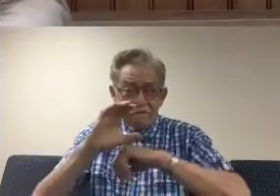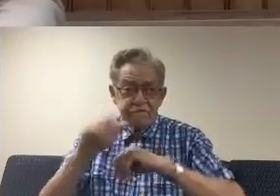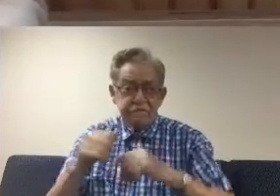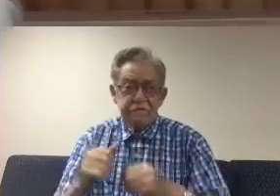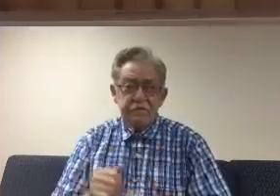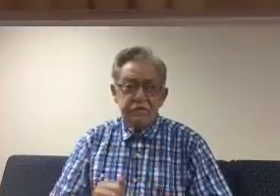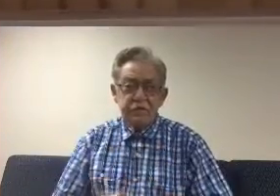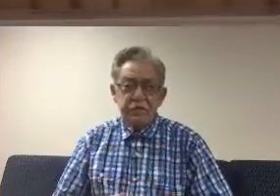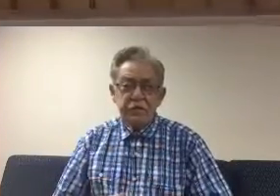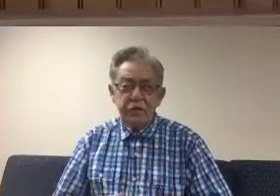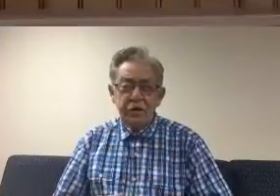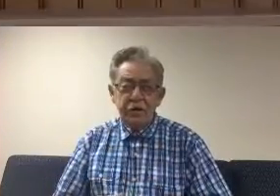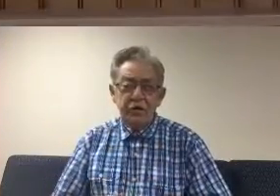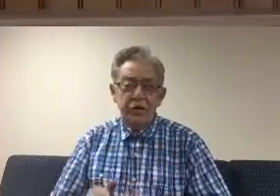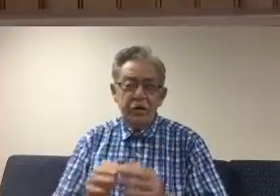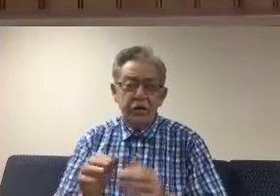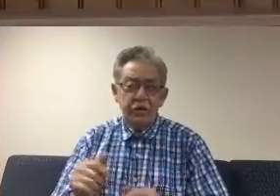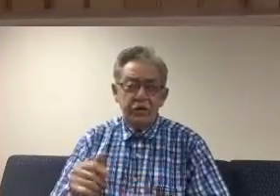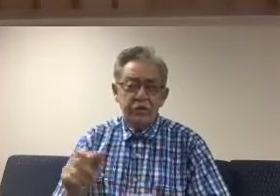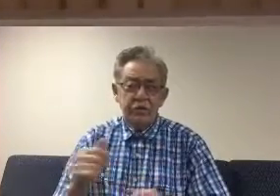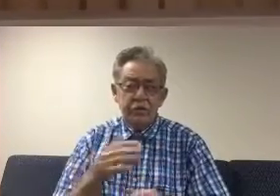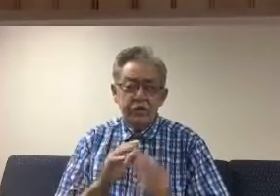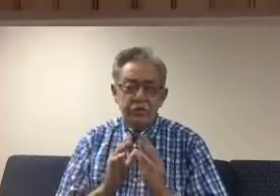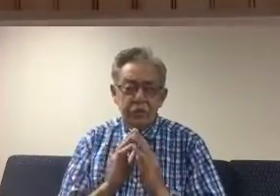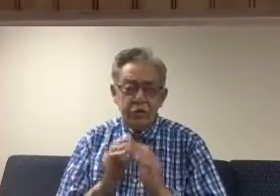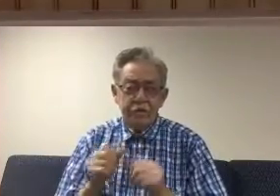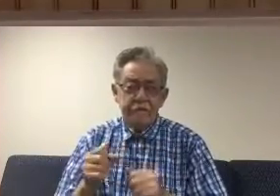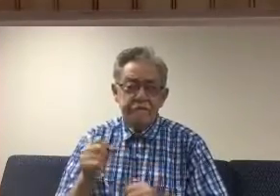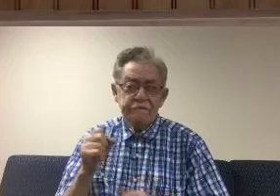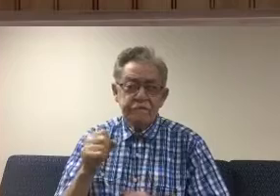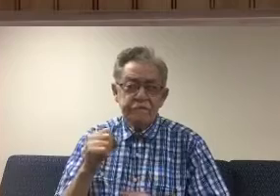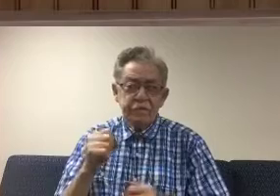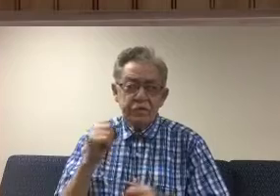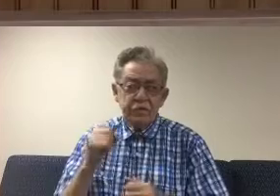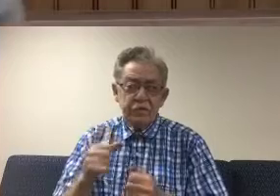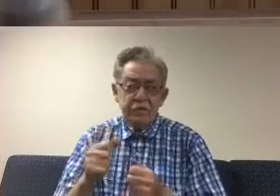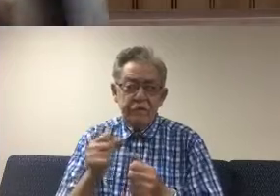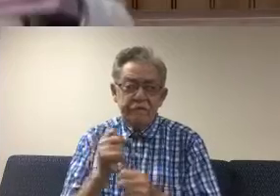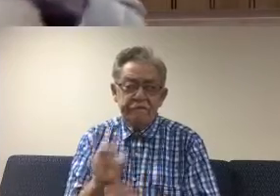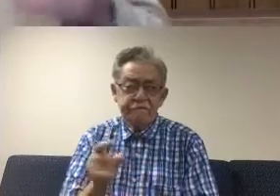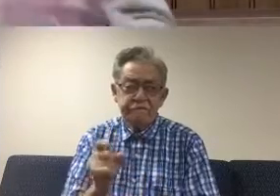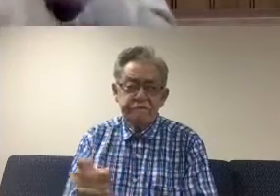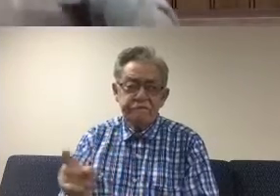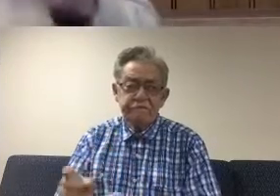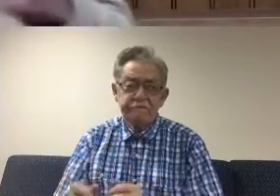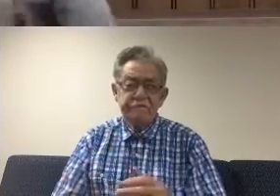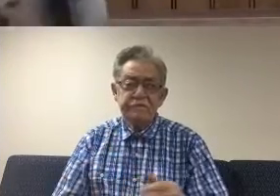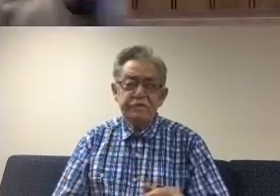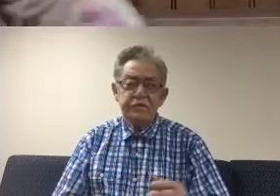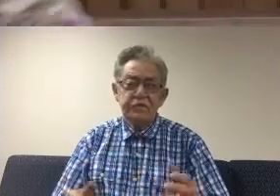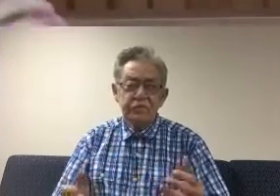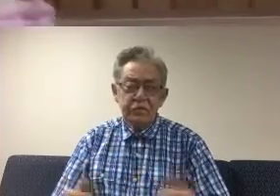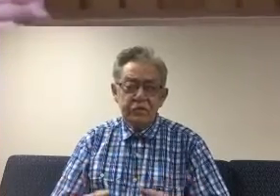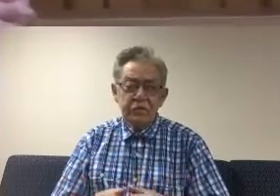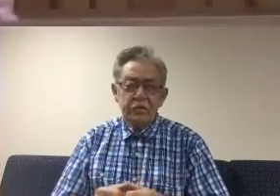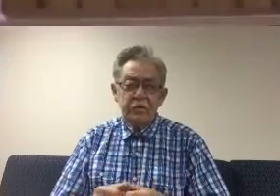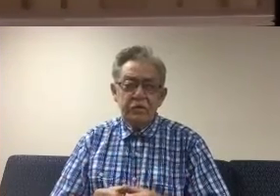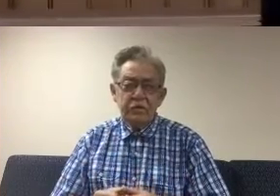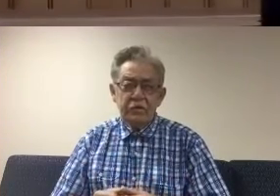boldness. I want to pray that in these coming years, which are going to be very dicey years for